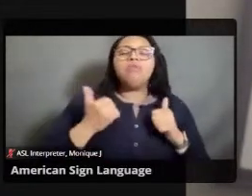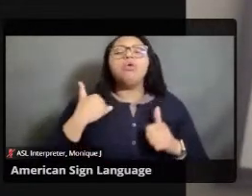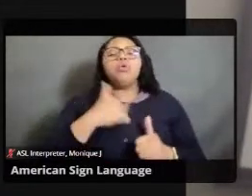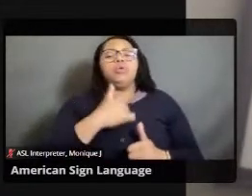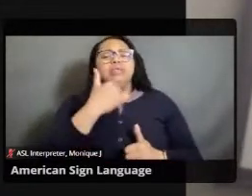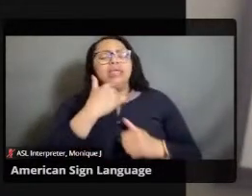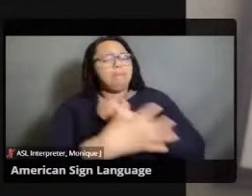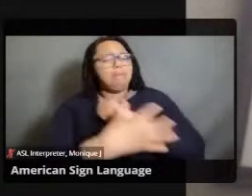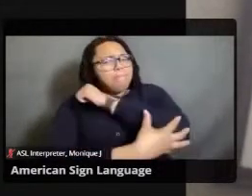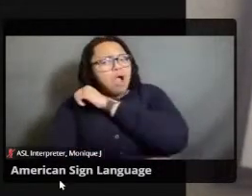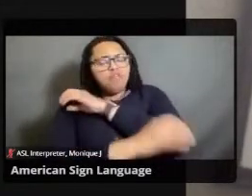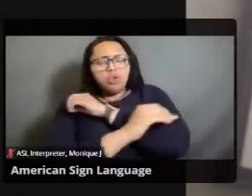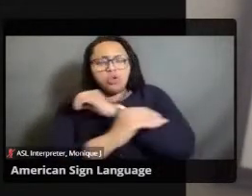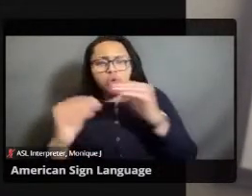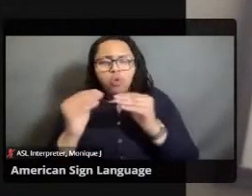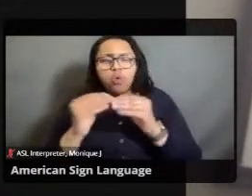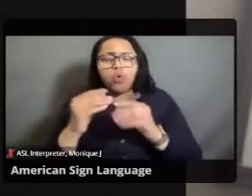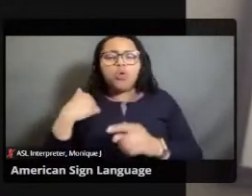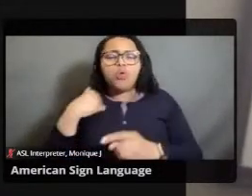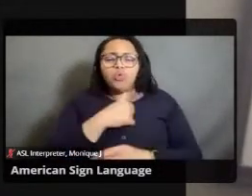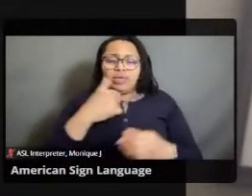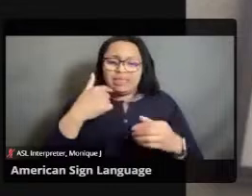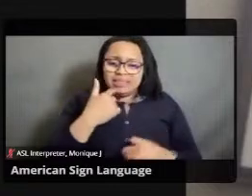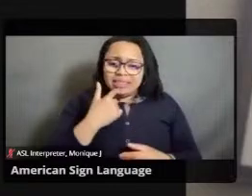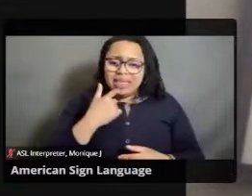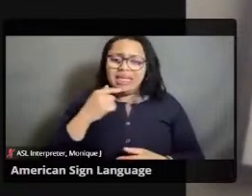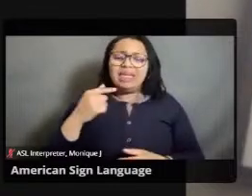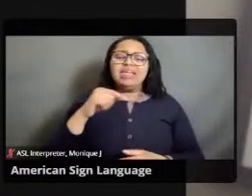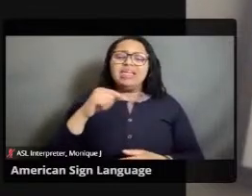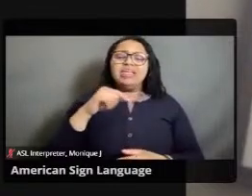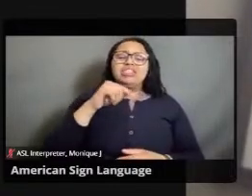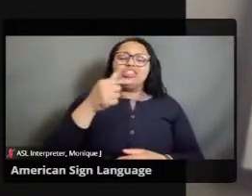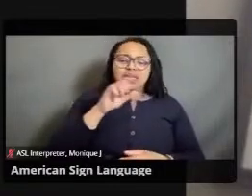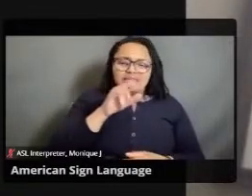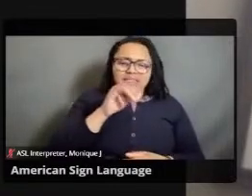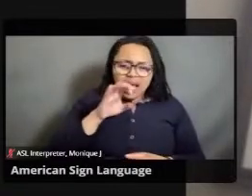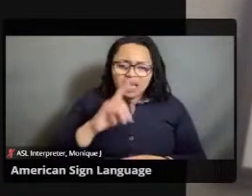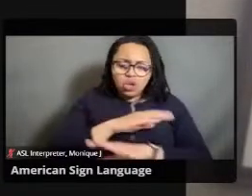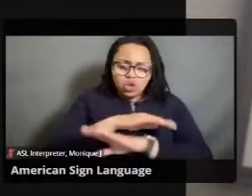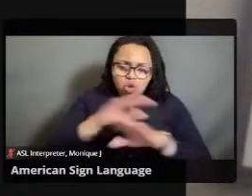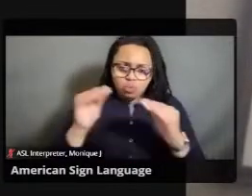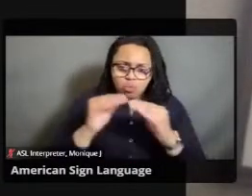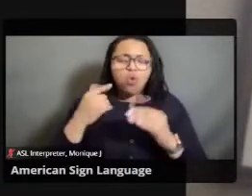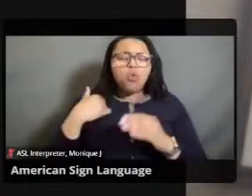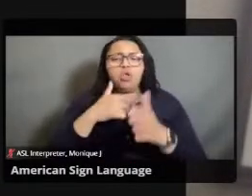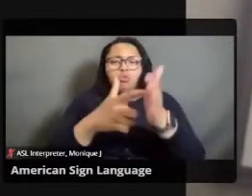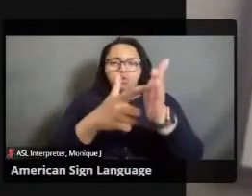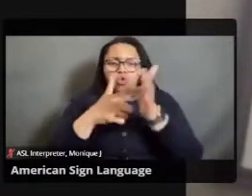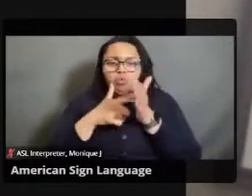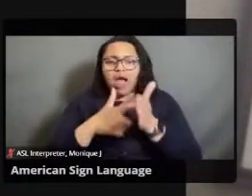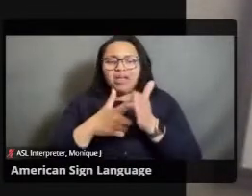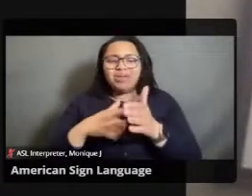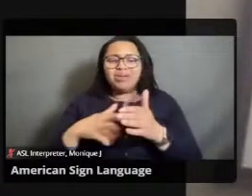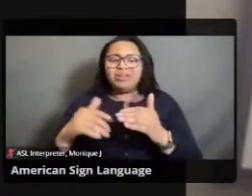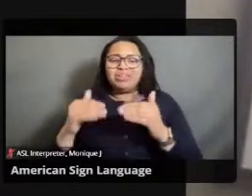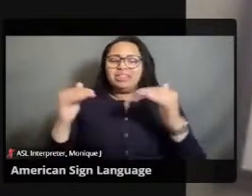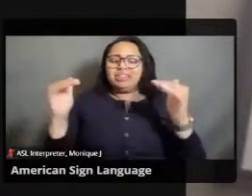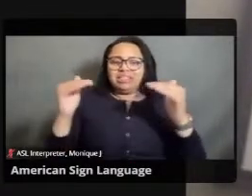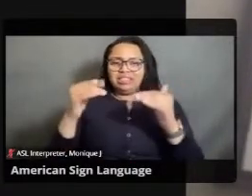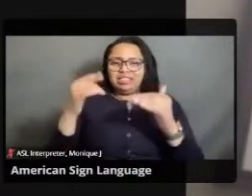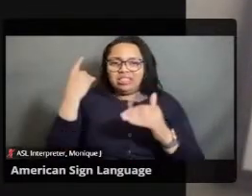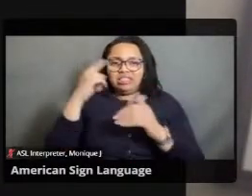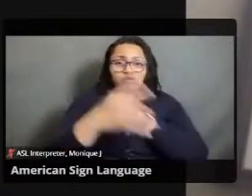no more. We say genocide no more. We demand justice for the poor, because everybody's got a